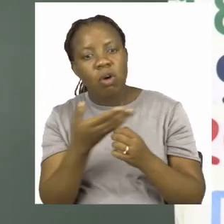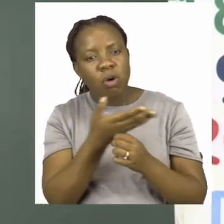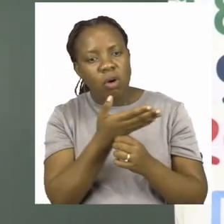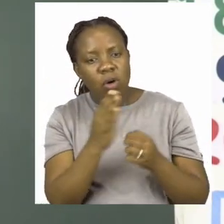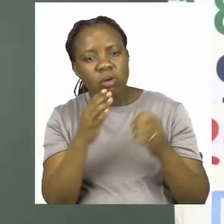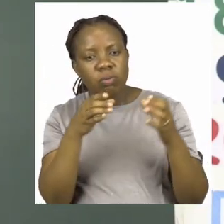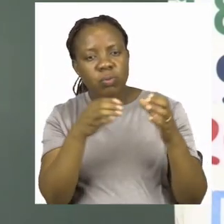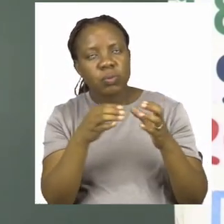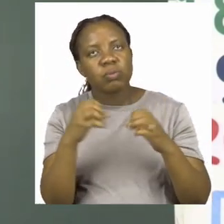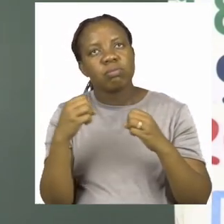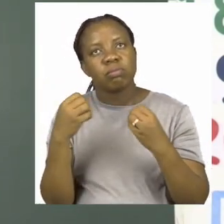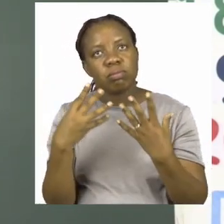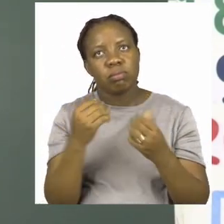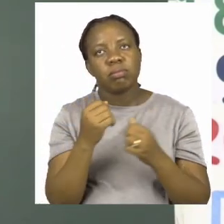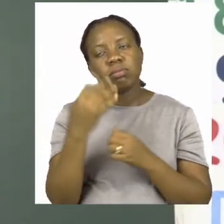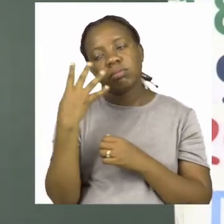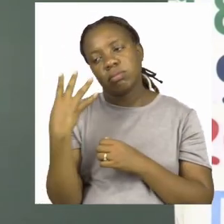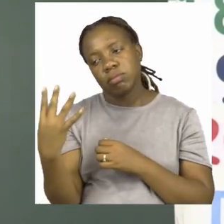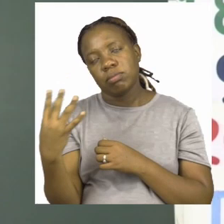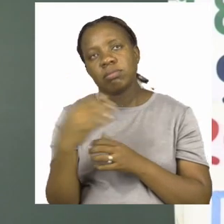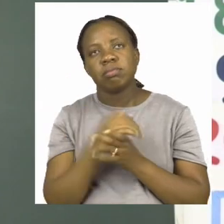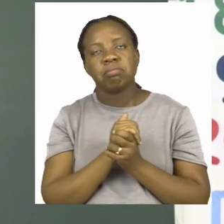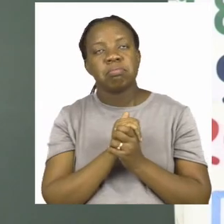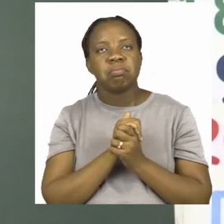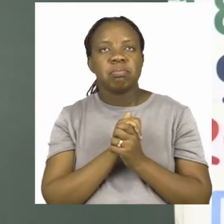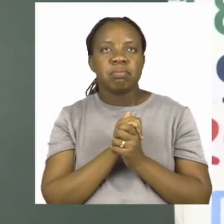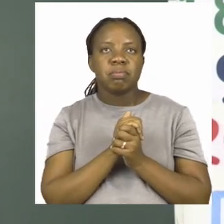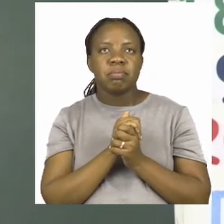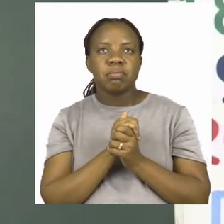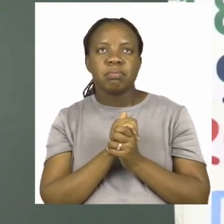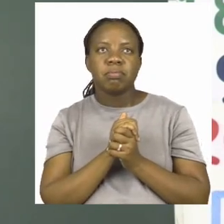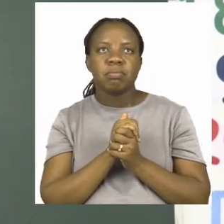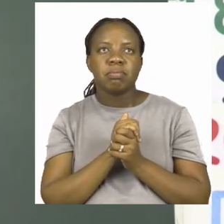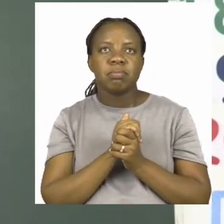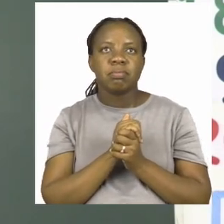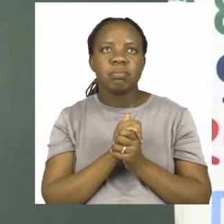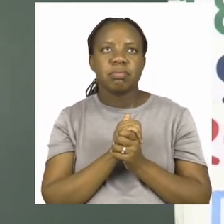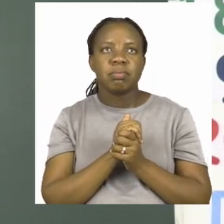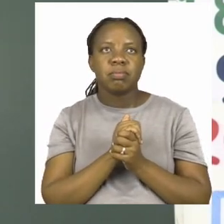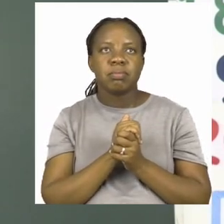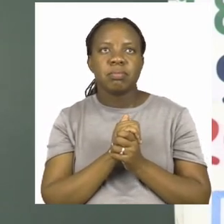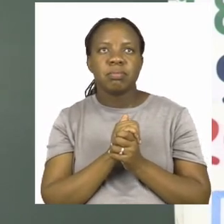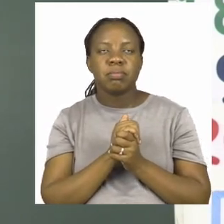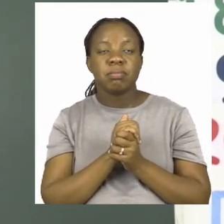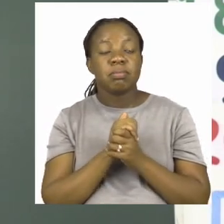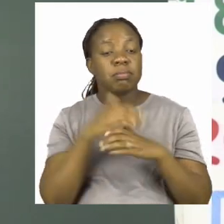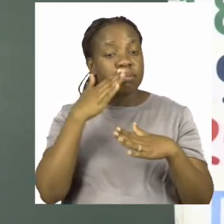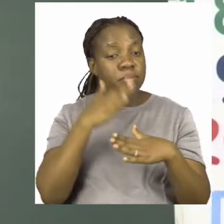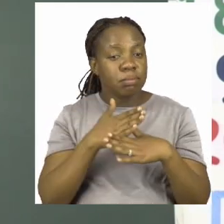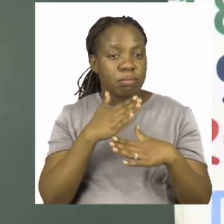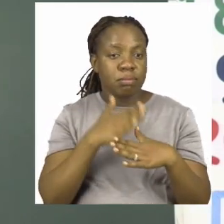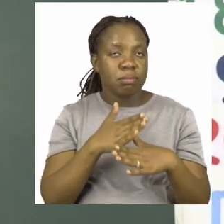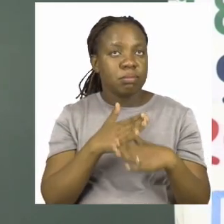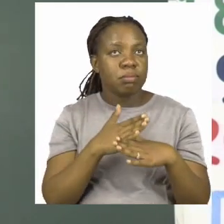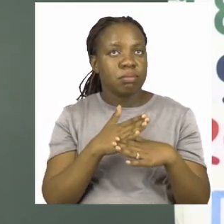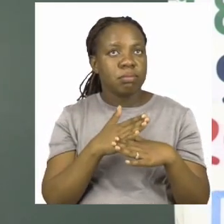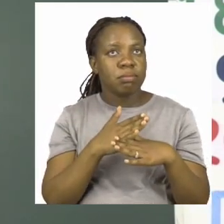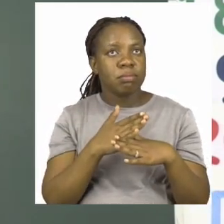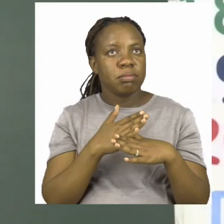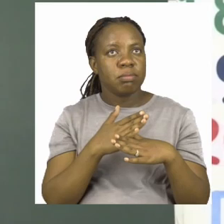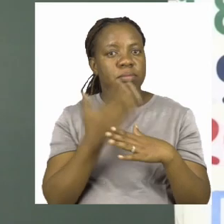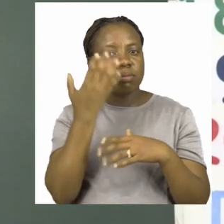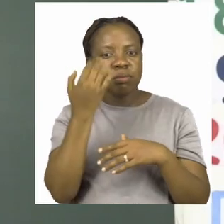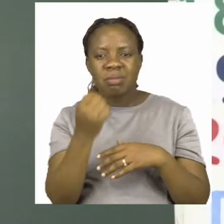We have that? Great job! Now you will see in the activity there you have lots of